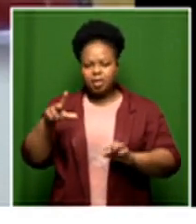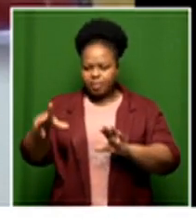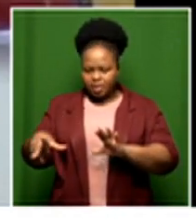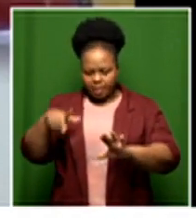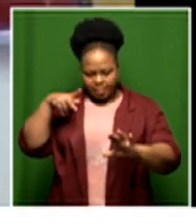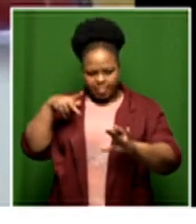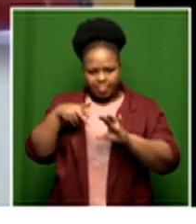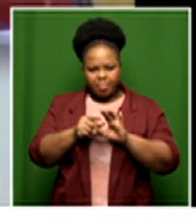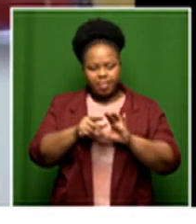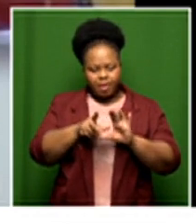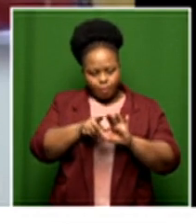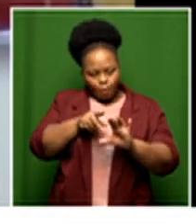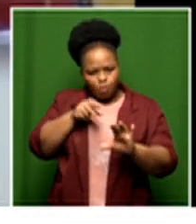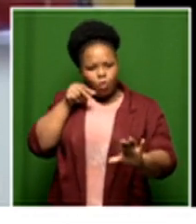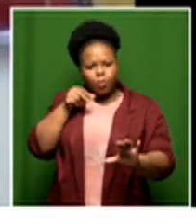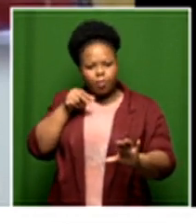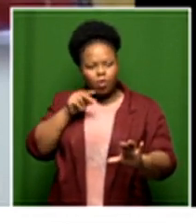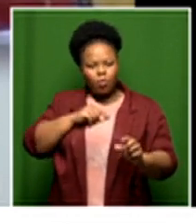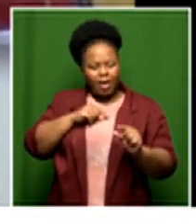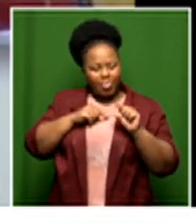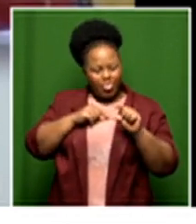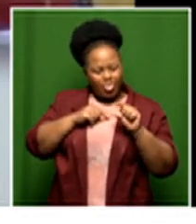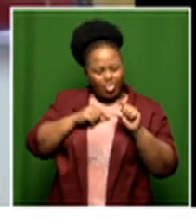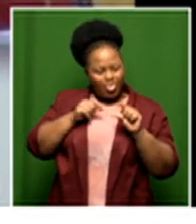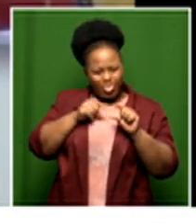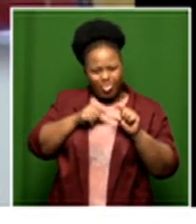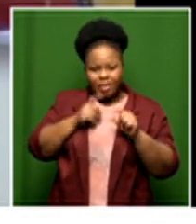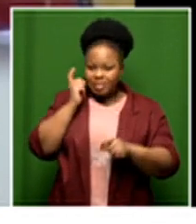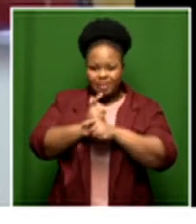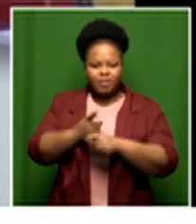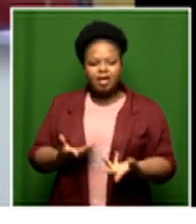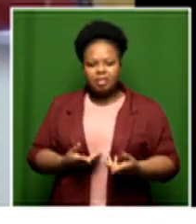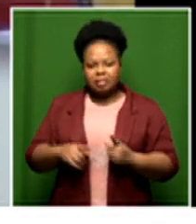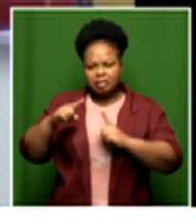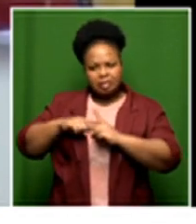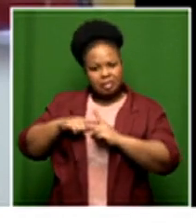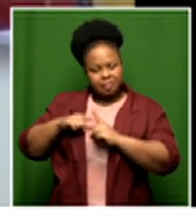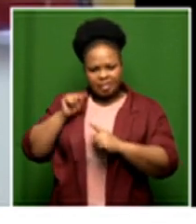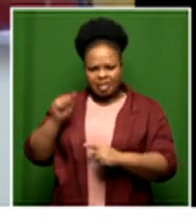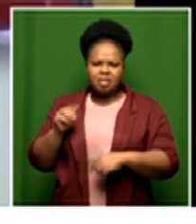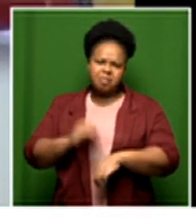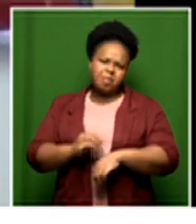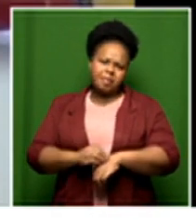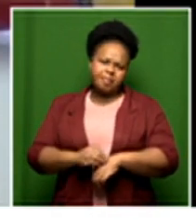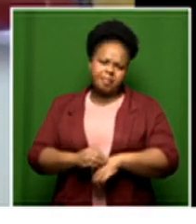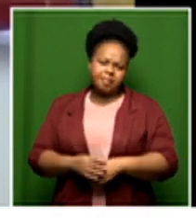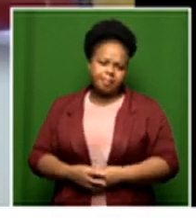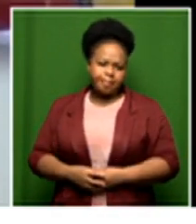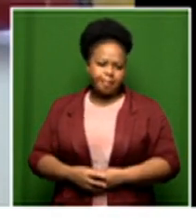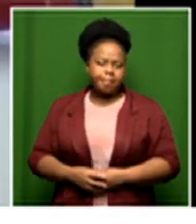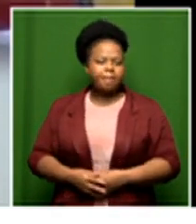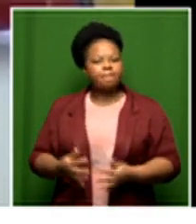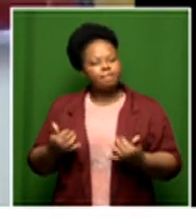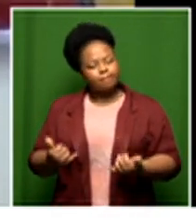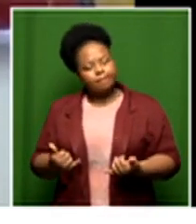It's a difficult vaccine, it's small dosages. The temperature is an issue. So we